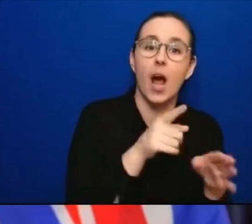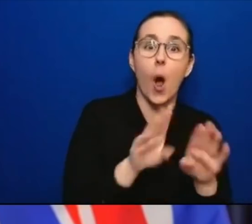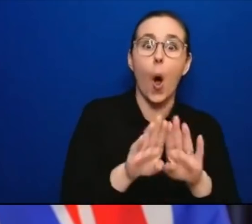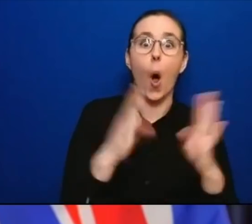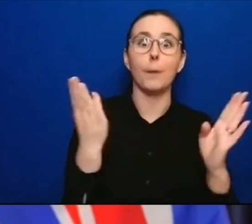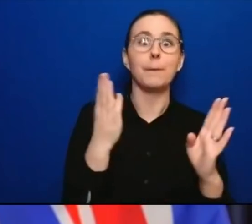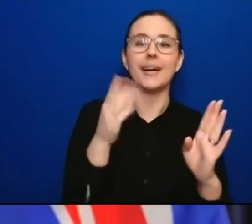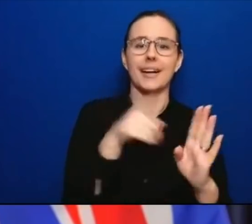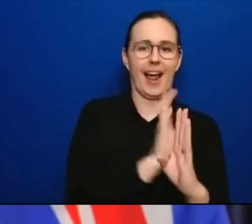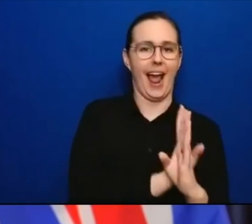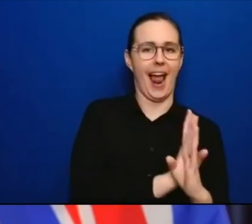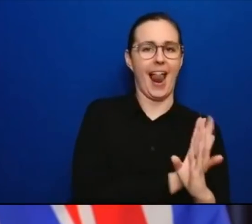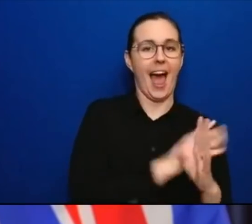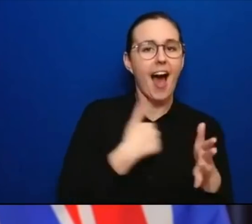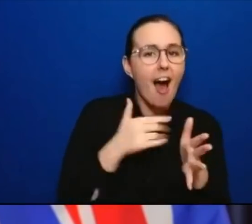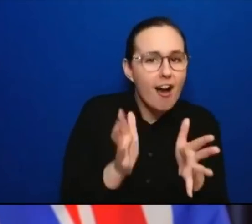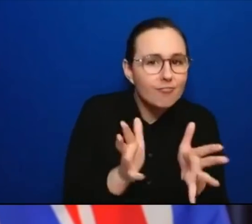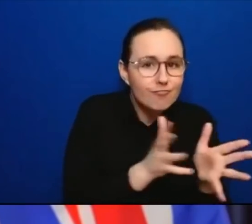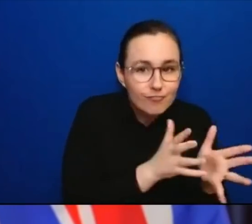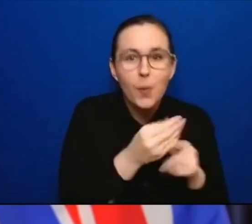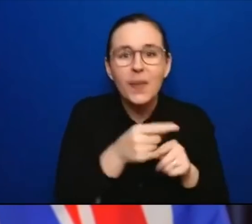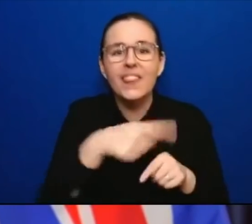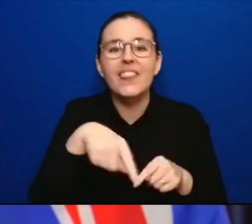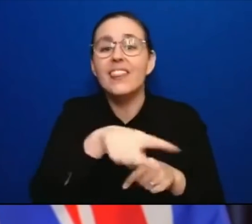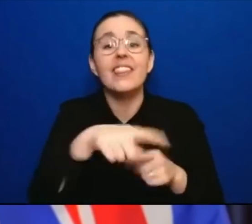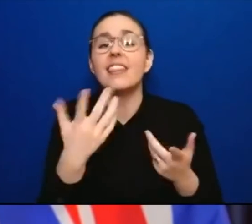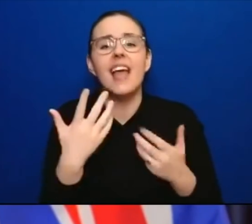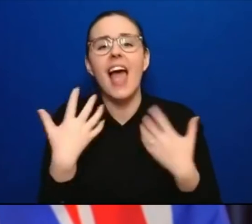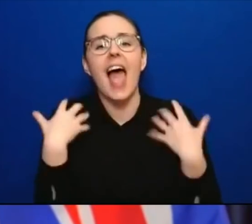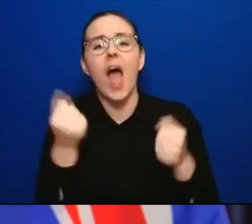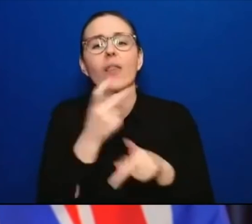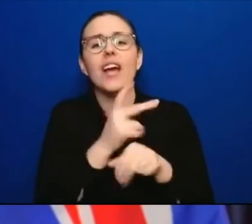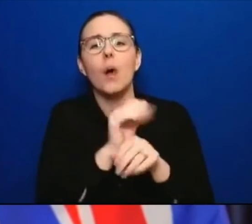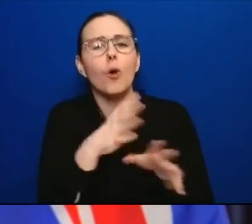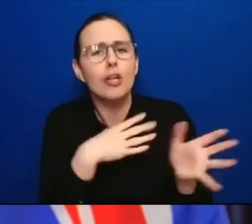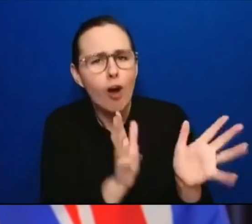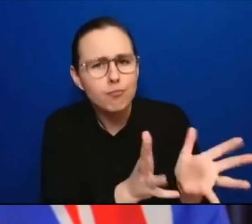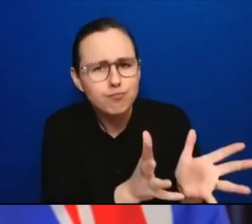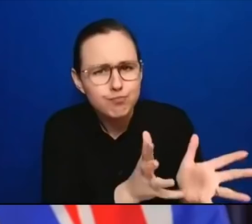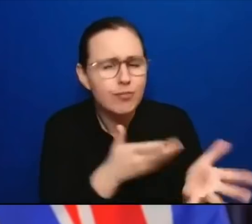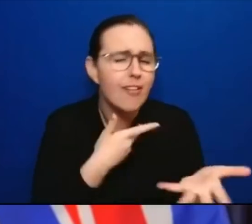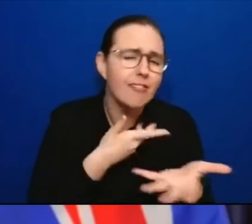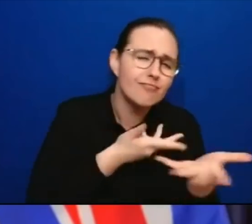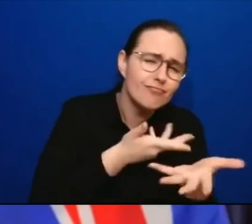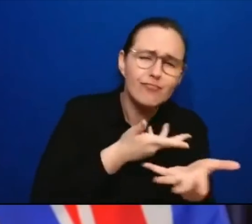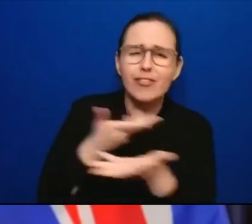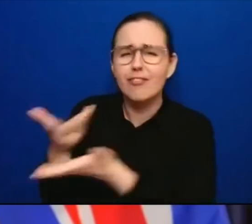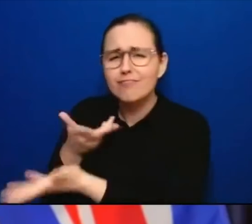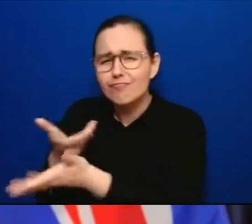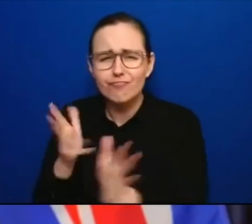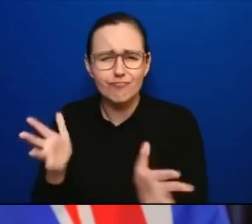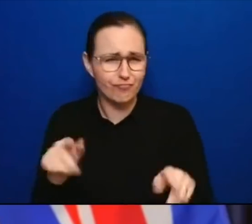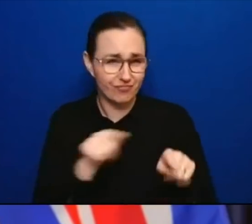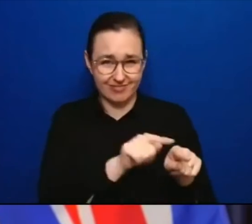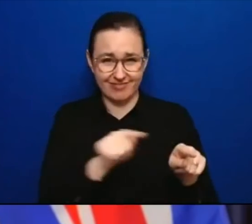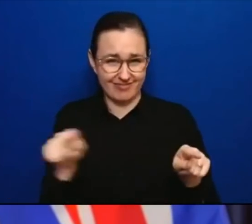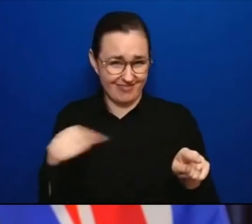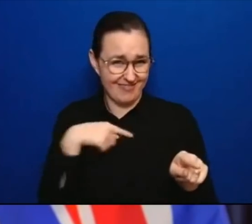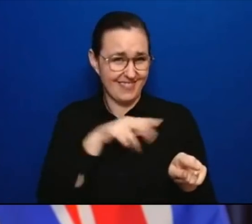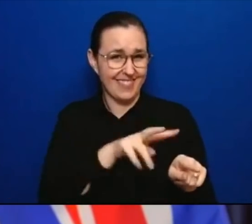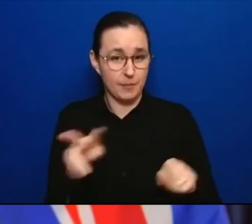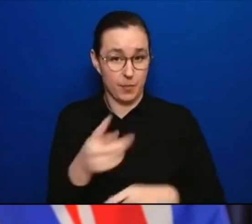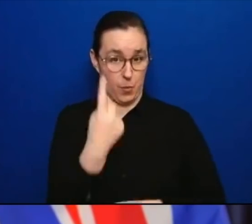doors open to the healthcare workers and those supporting them at vaccination centers everywhere. I talked